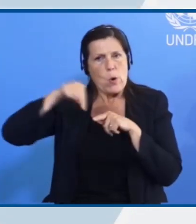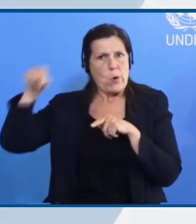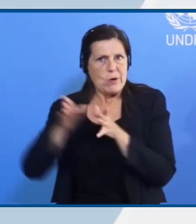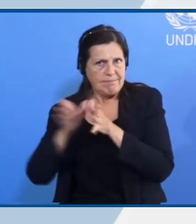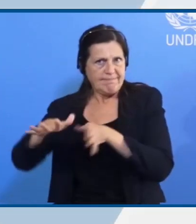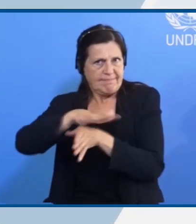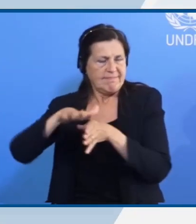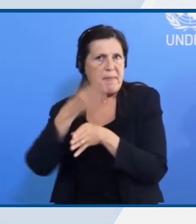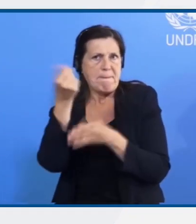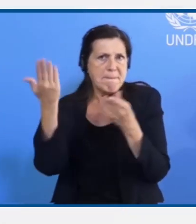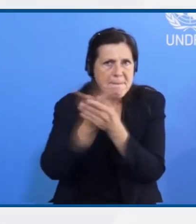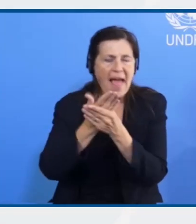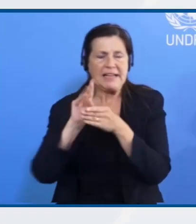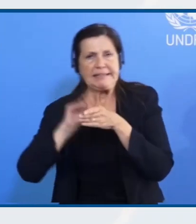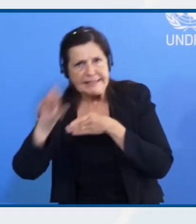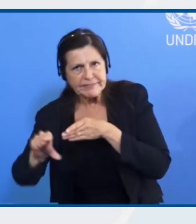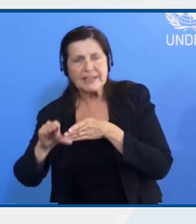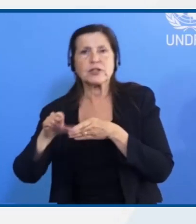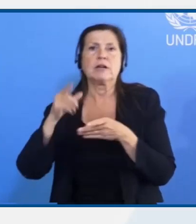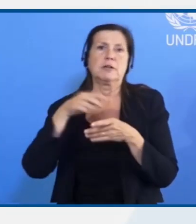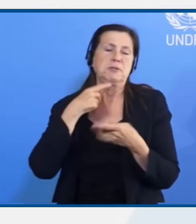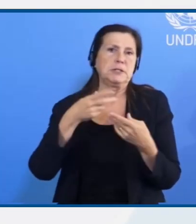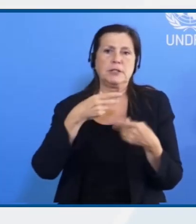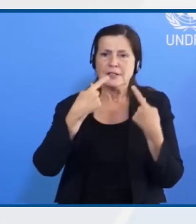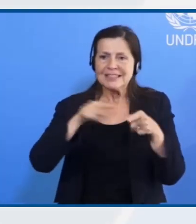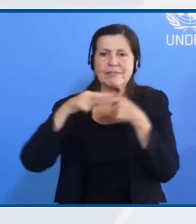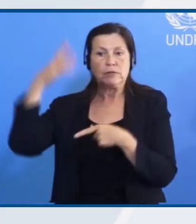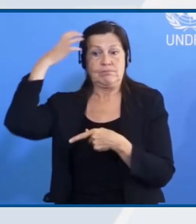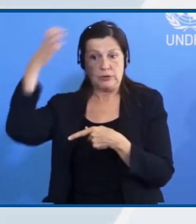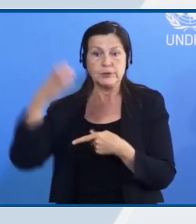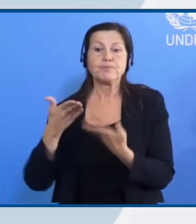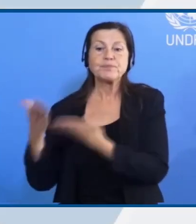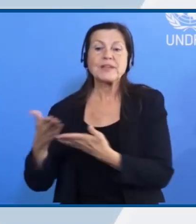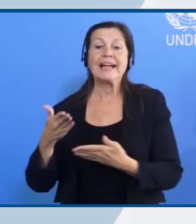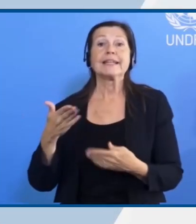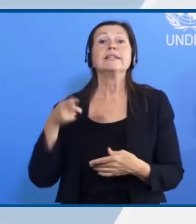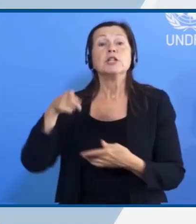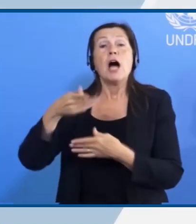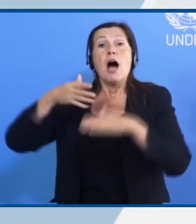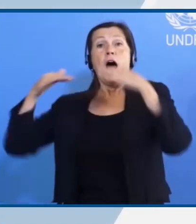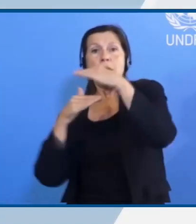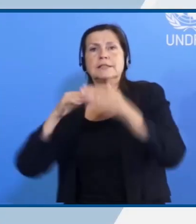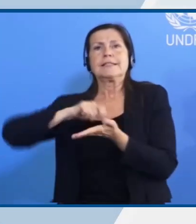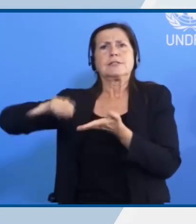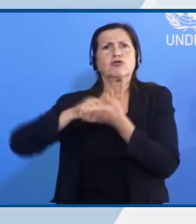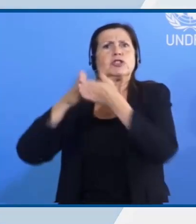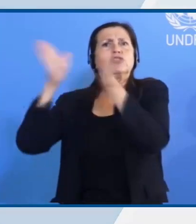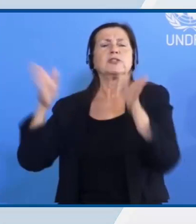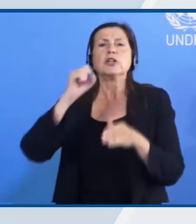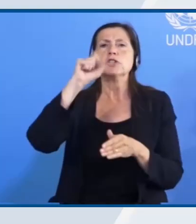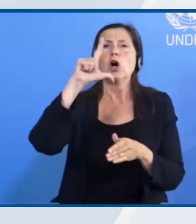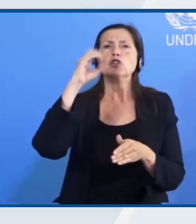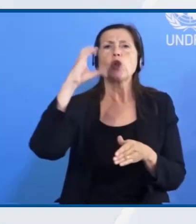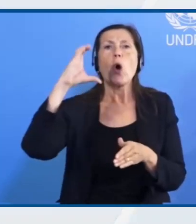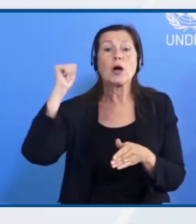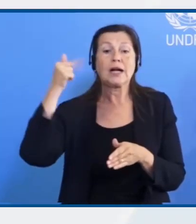and I would like to thank the government of Indonesia and UNDRR for giving me the opportunity of being part of this amazing panel and hopefully getting